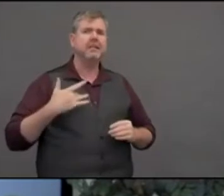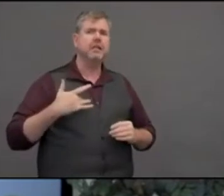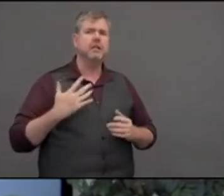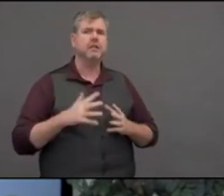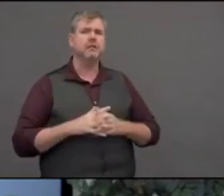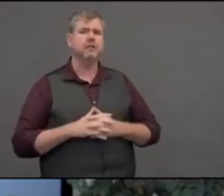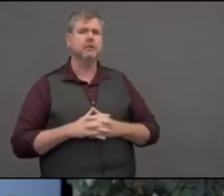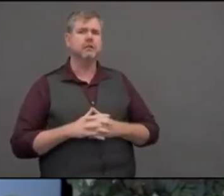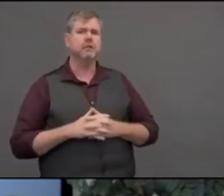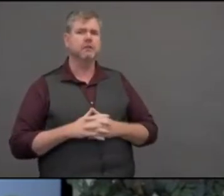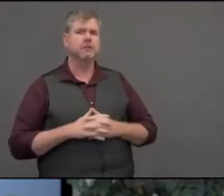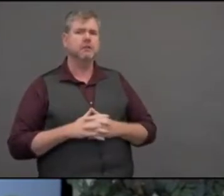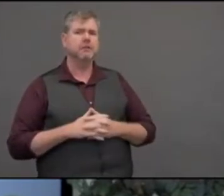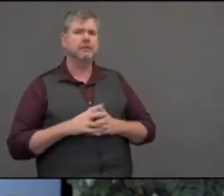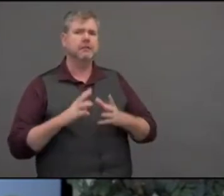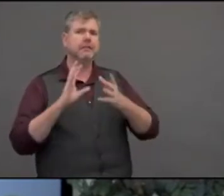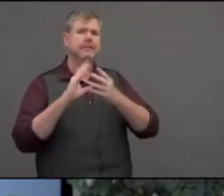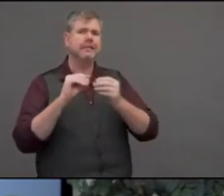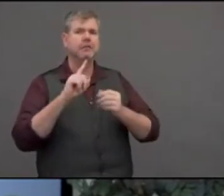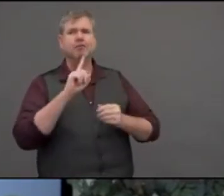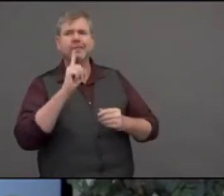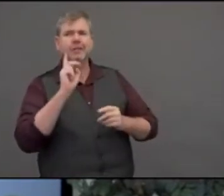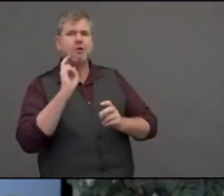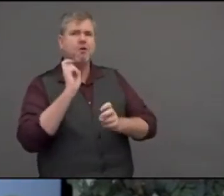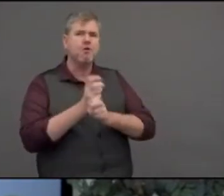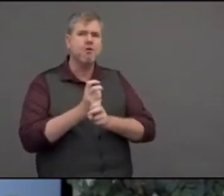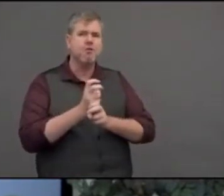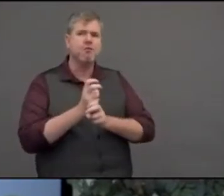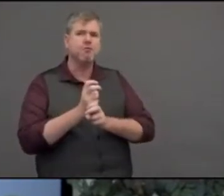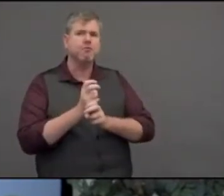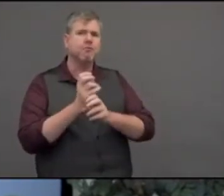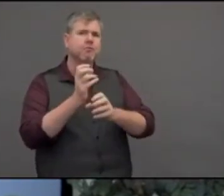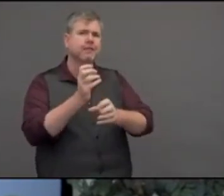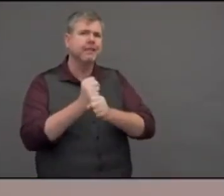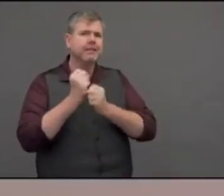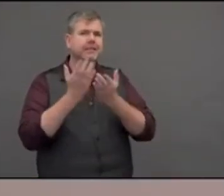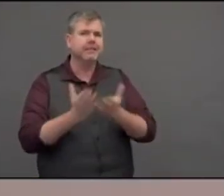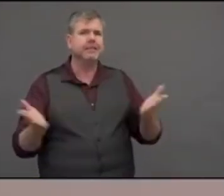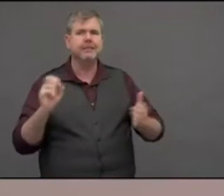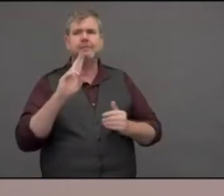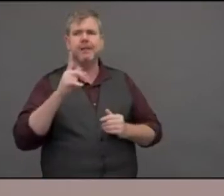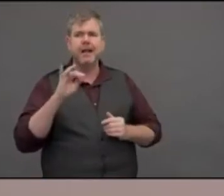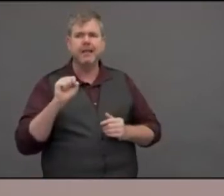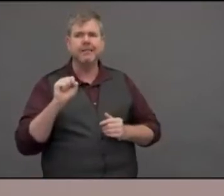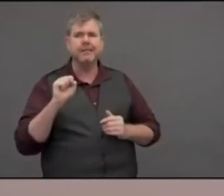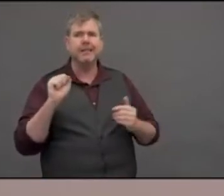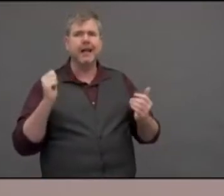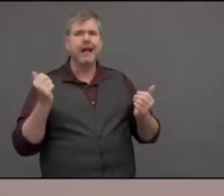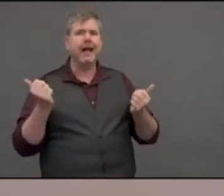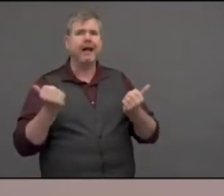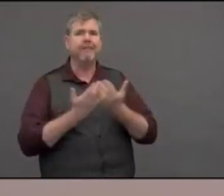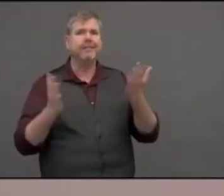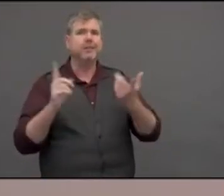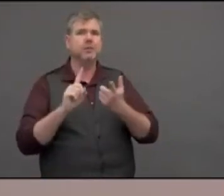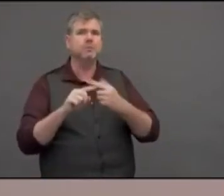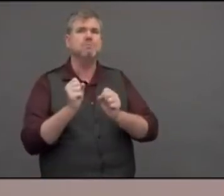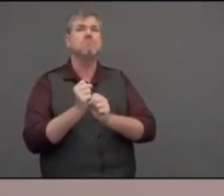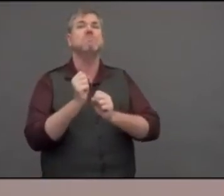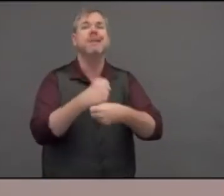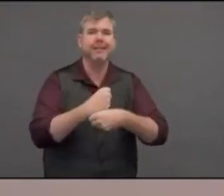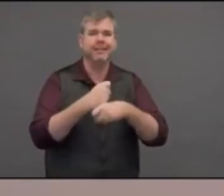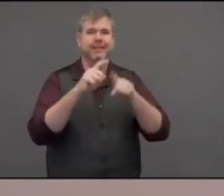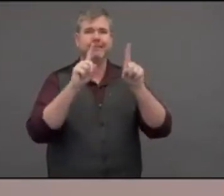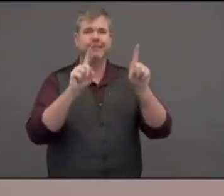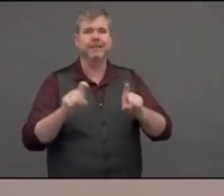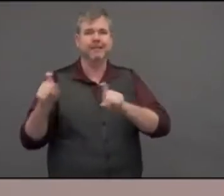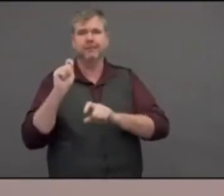to get the supplies, to get all the things you need to make testing happen. I know I've